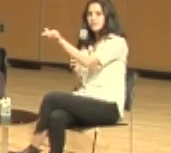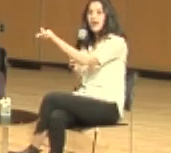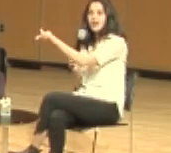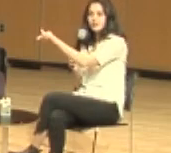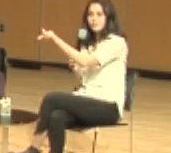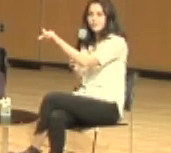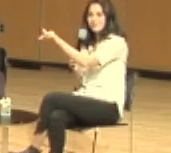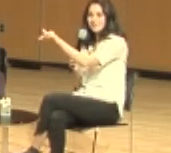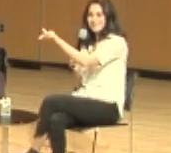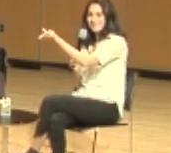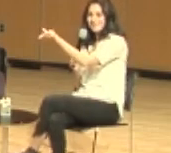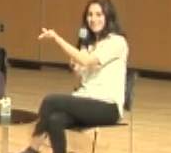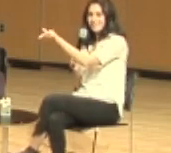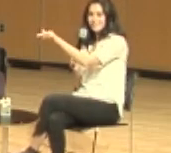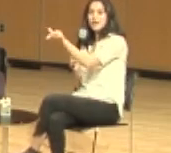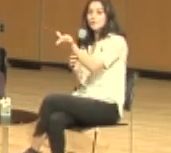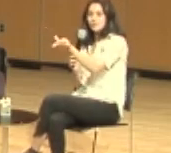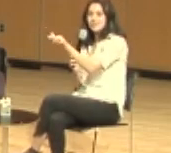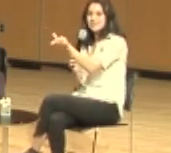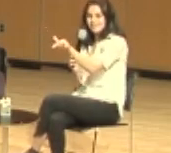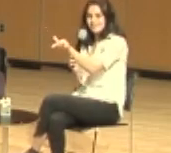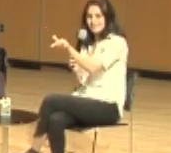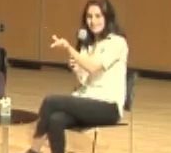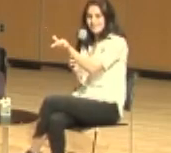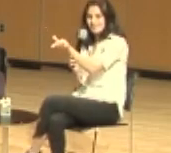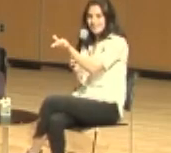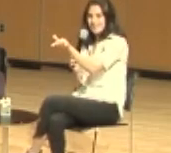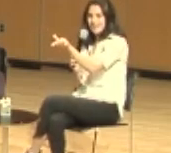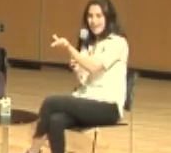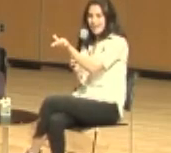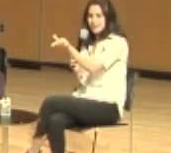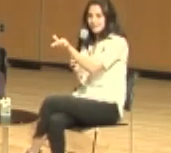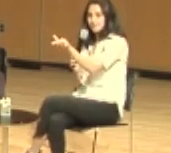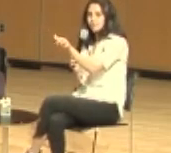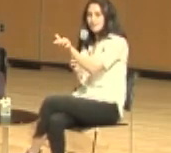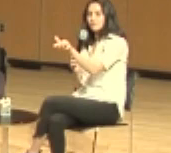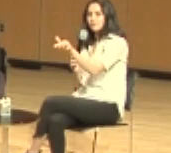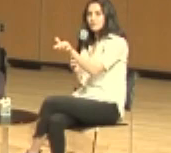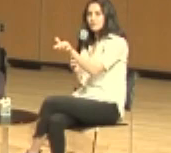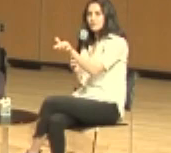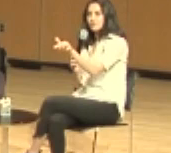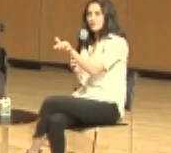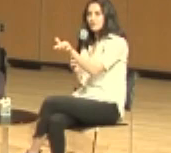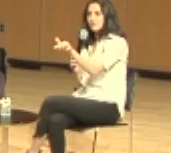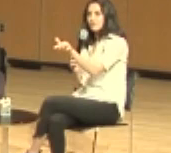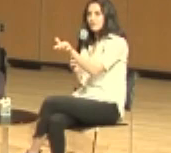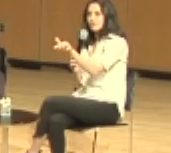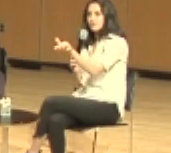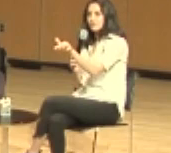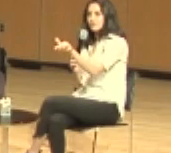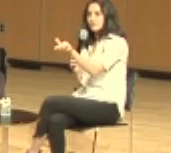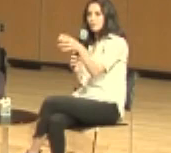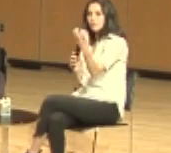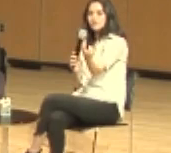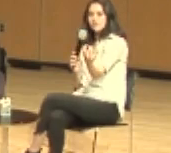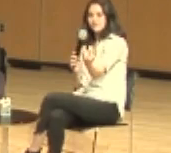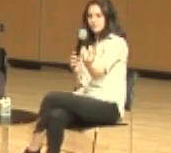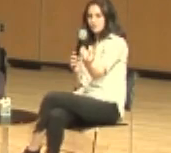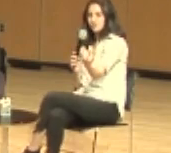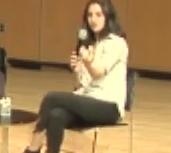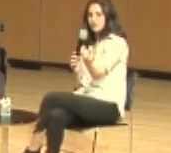those three times uh simultaneously and you get the feeling that the